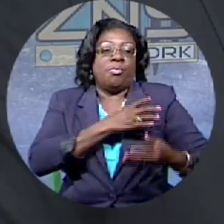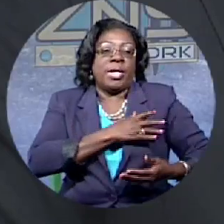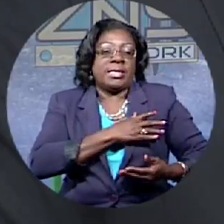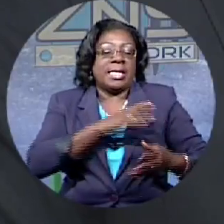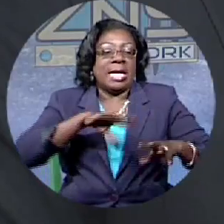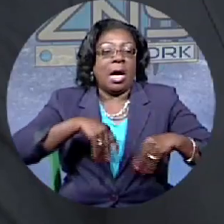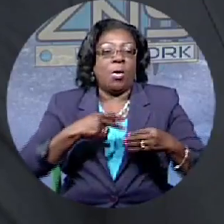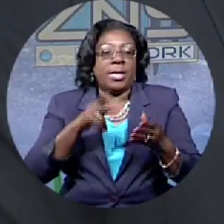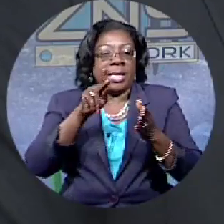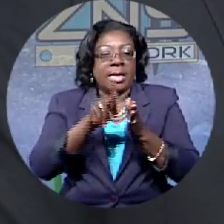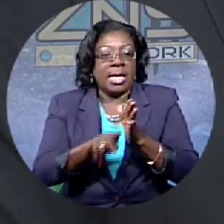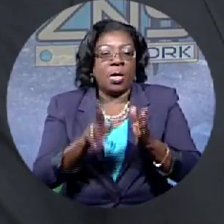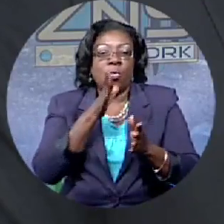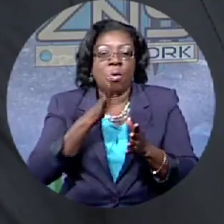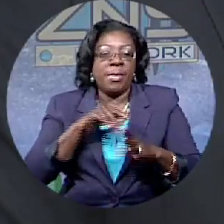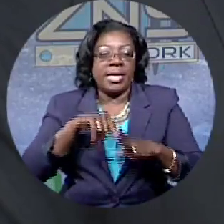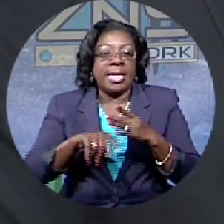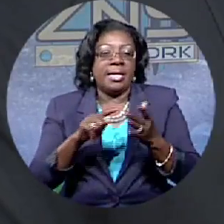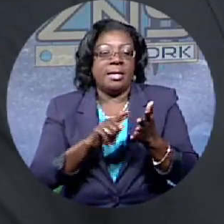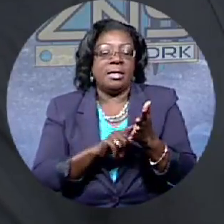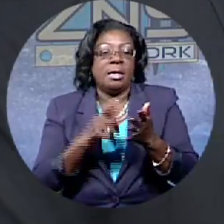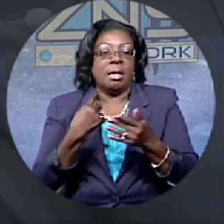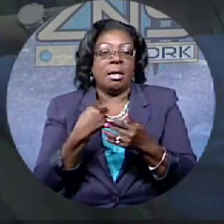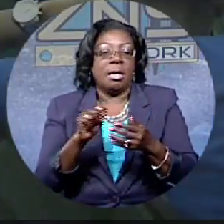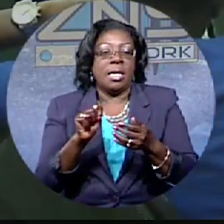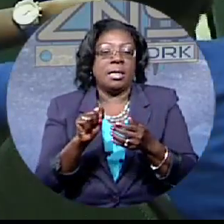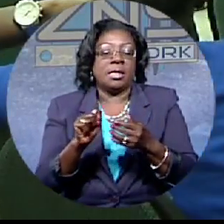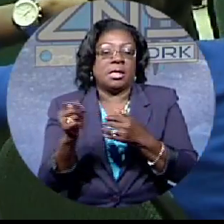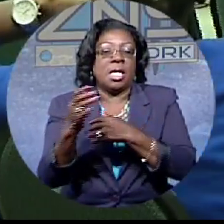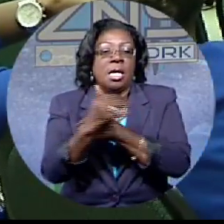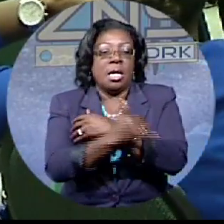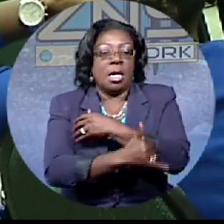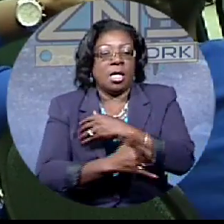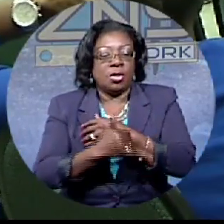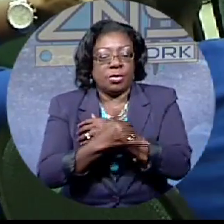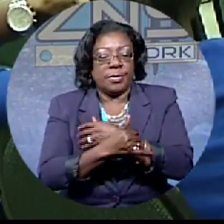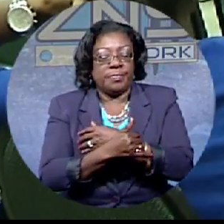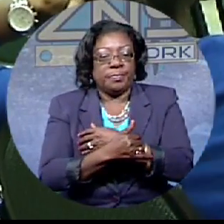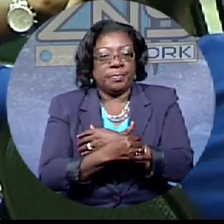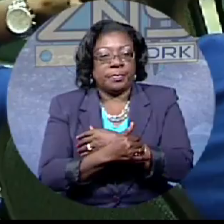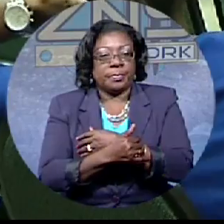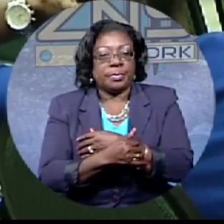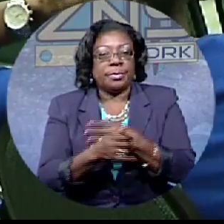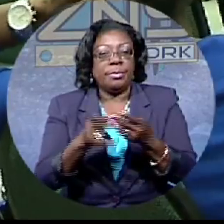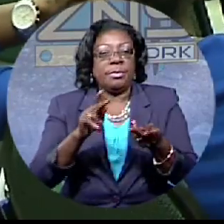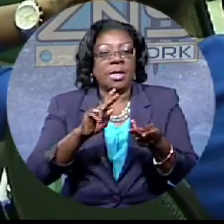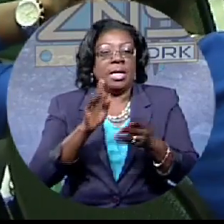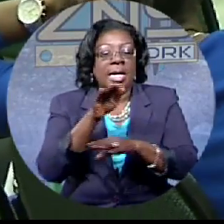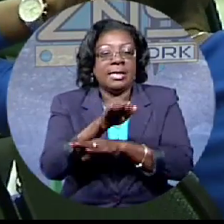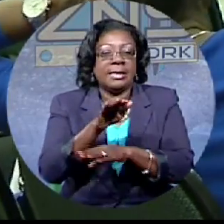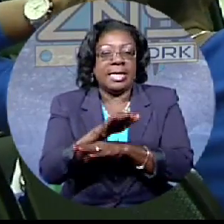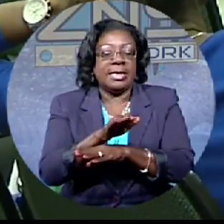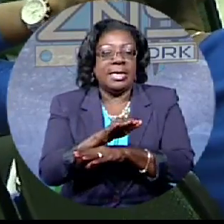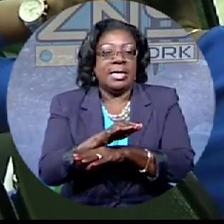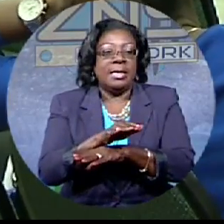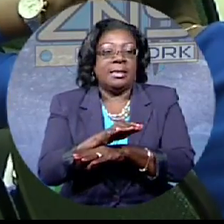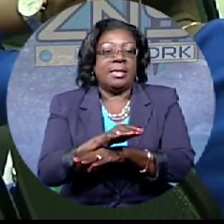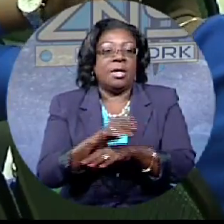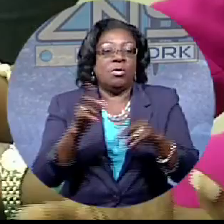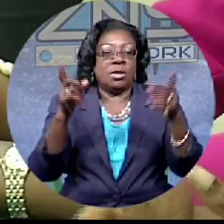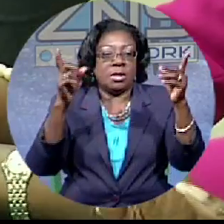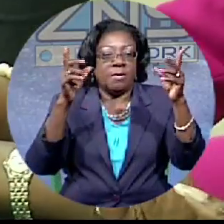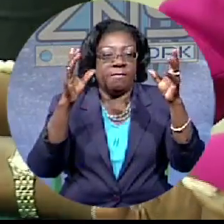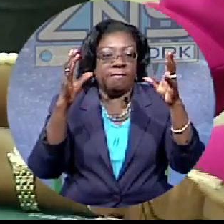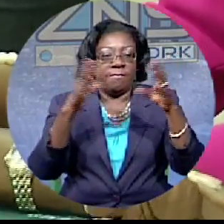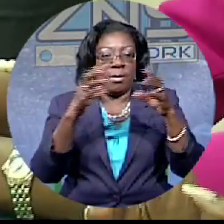The ladies of Zeta Phi Beta Sorority Incorporated partnered with the Bahamas Breast Cancer Initiative Foundation last night to host a forum called